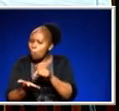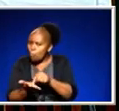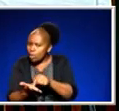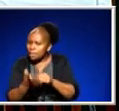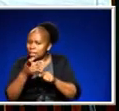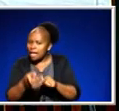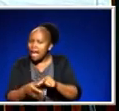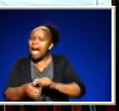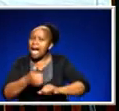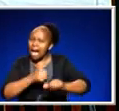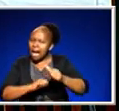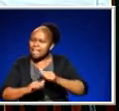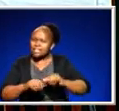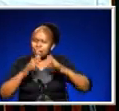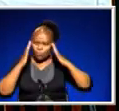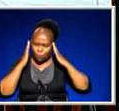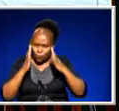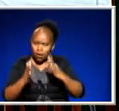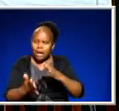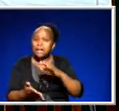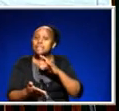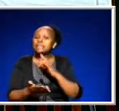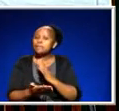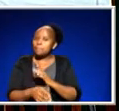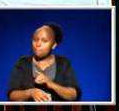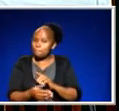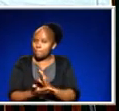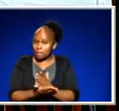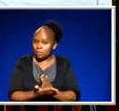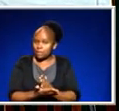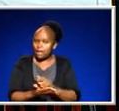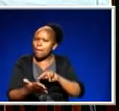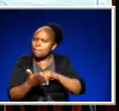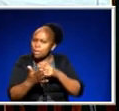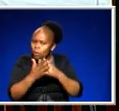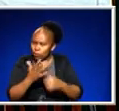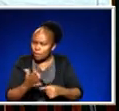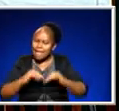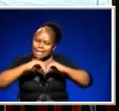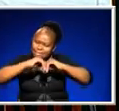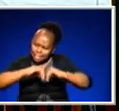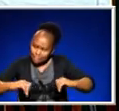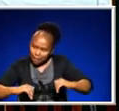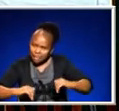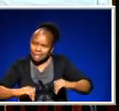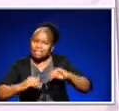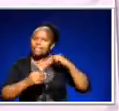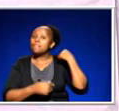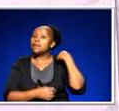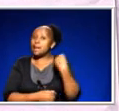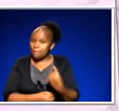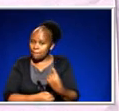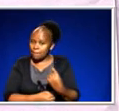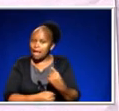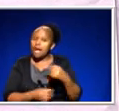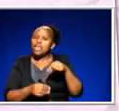acts as a focus point, meaning it separates the number